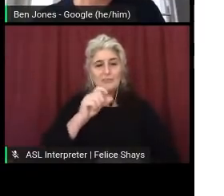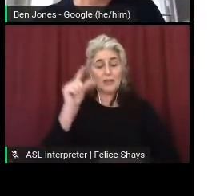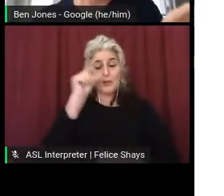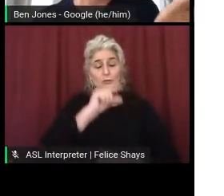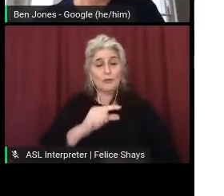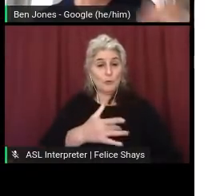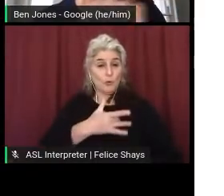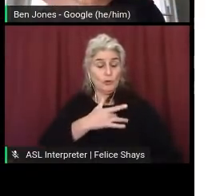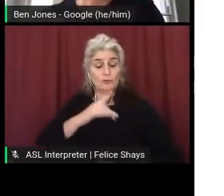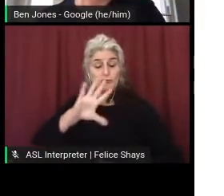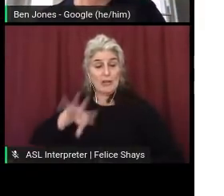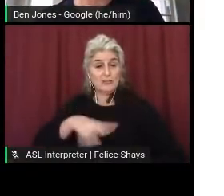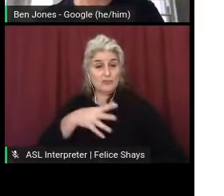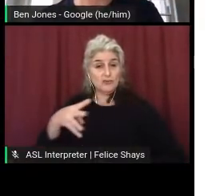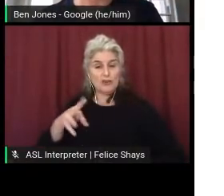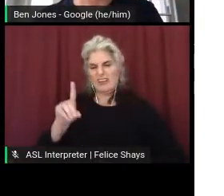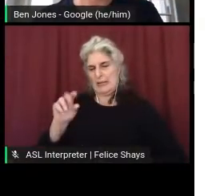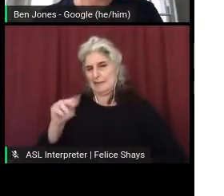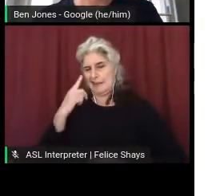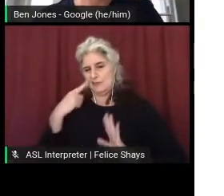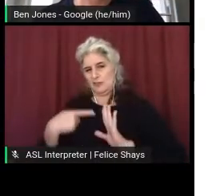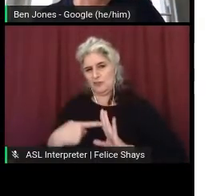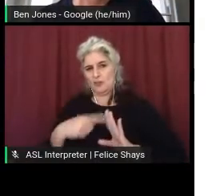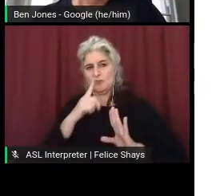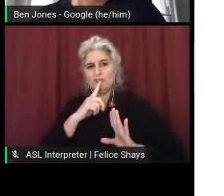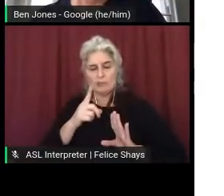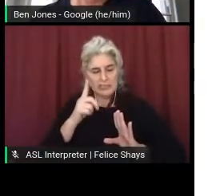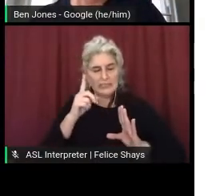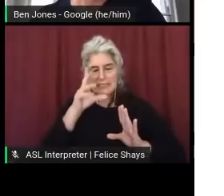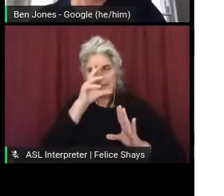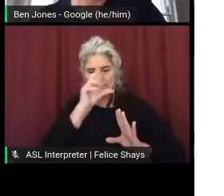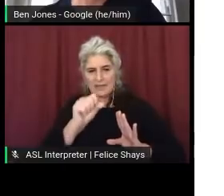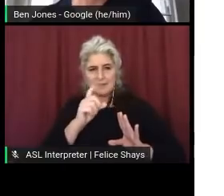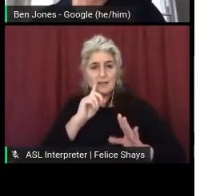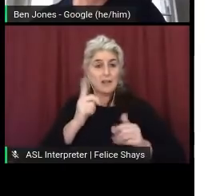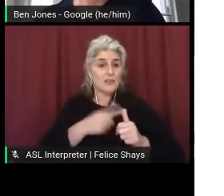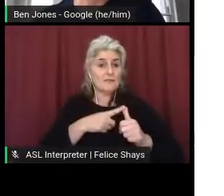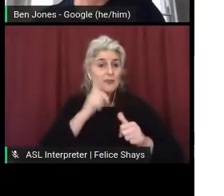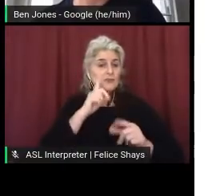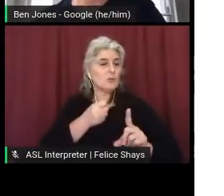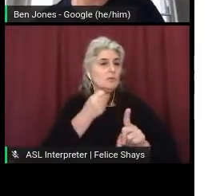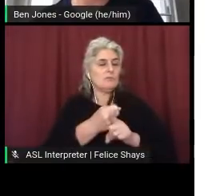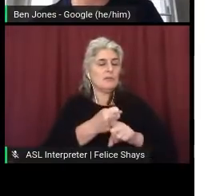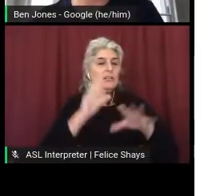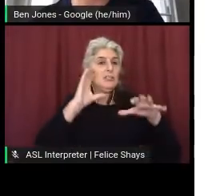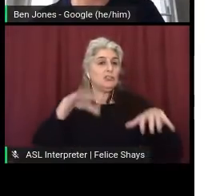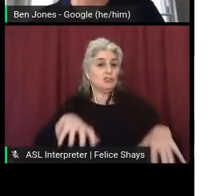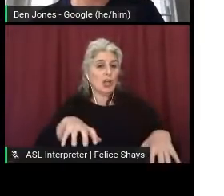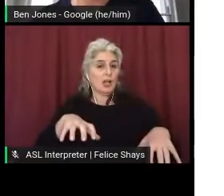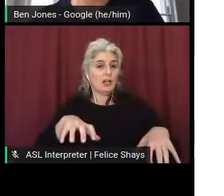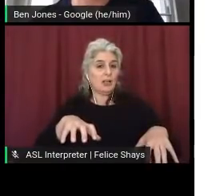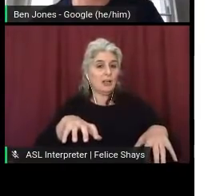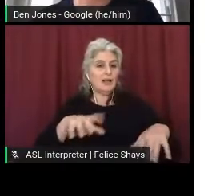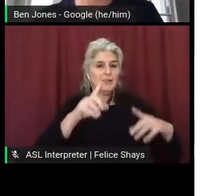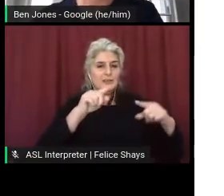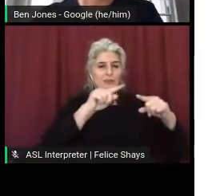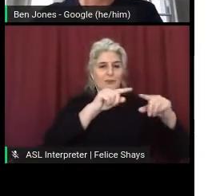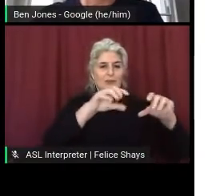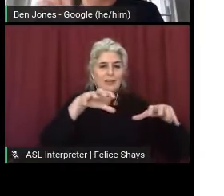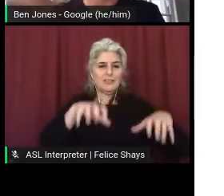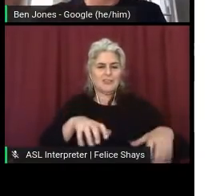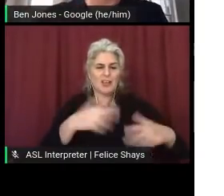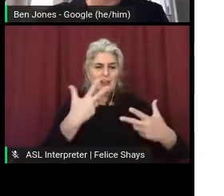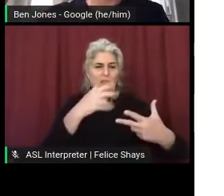Dan showed, which is a perfect example of a shock behavior. These lines that you see after the words shock, step change, and speed